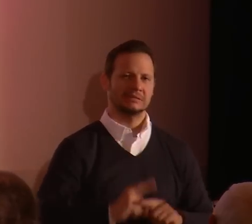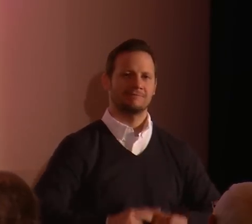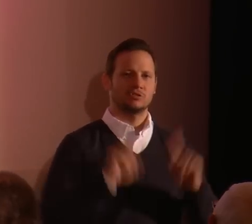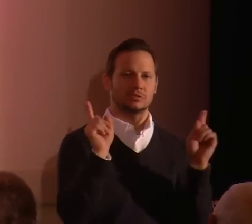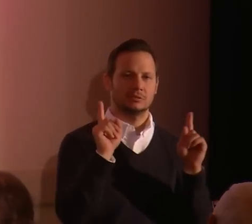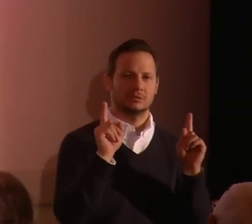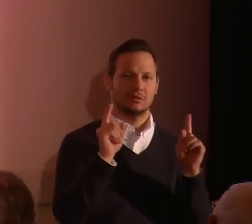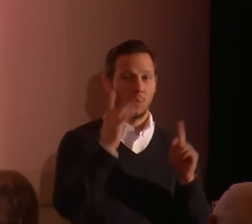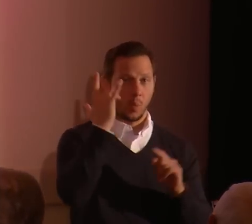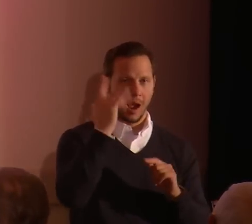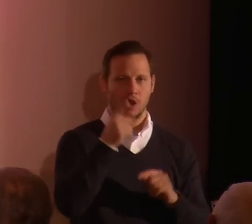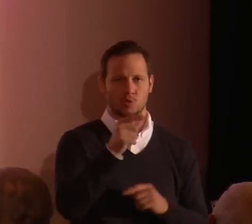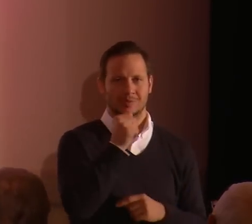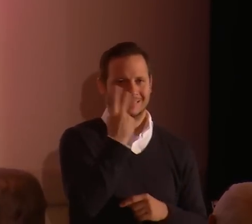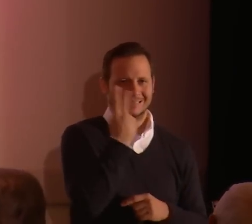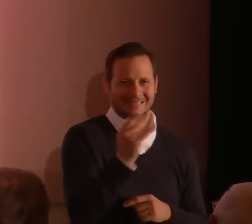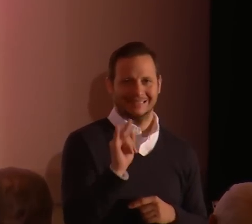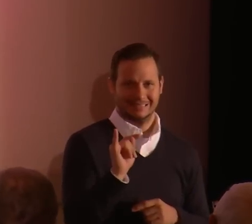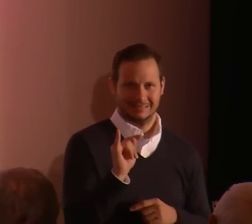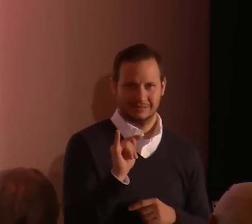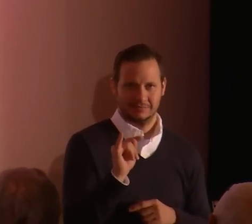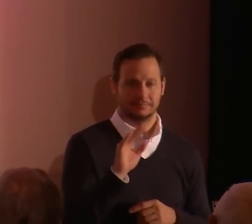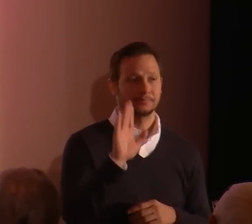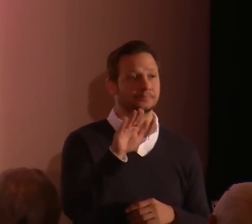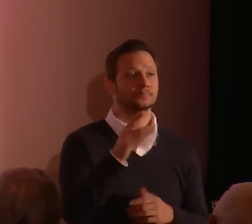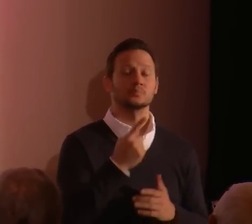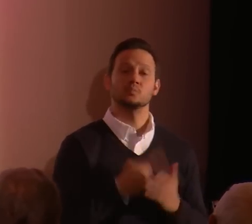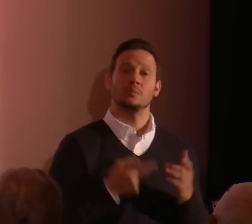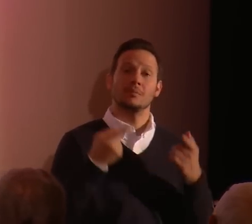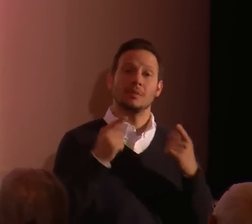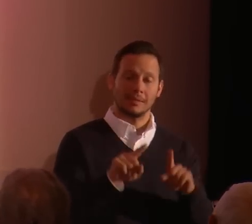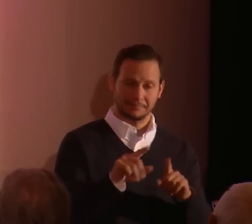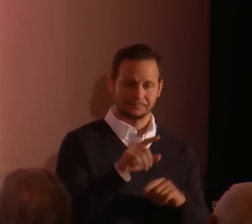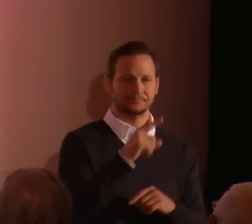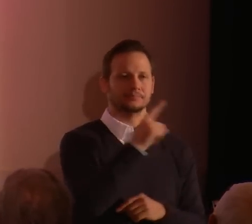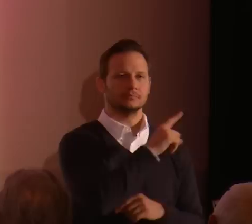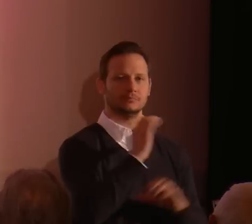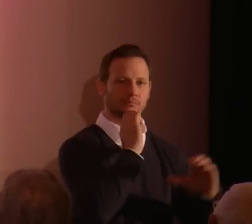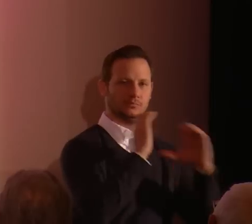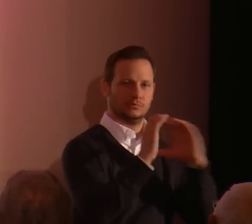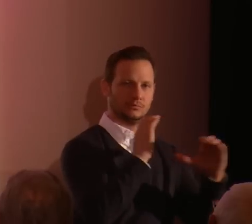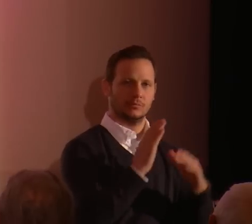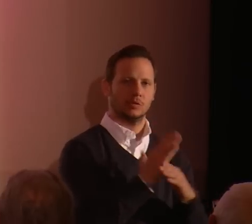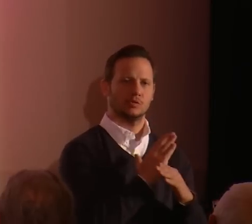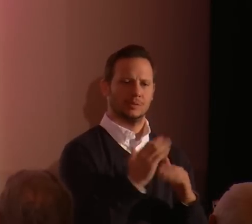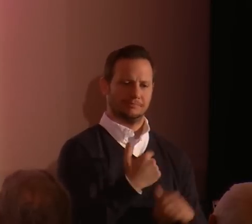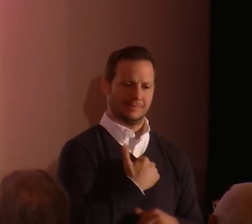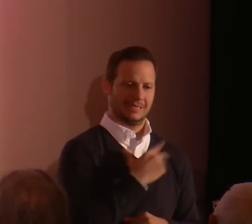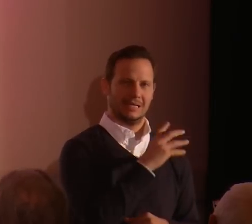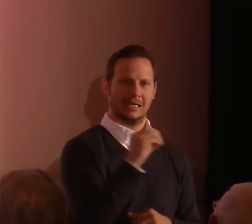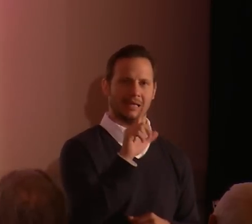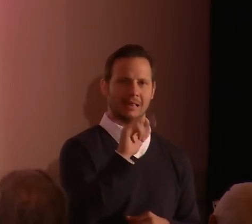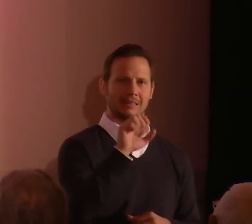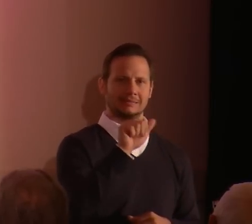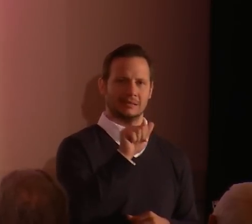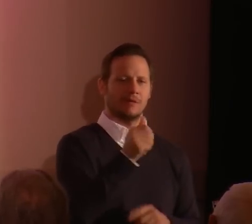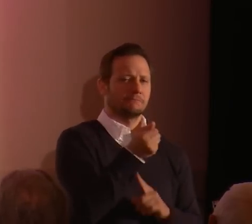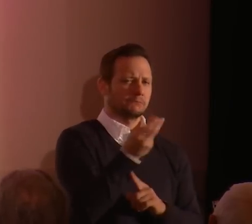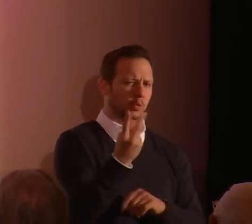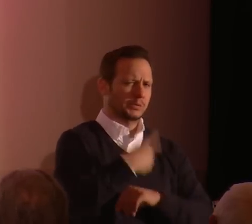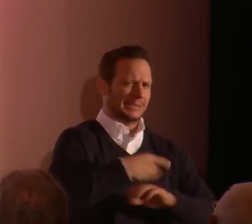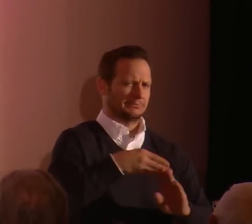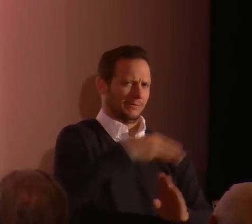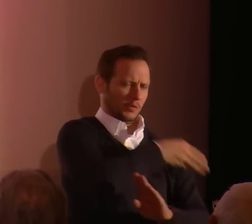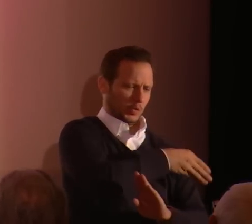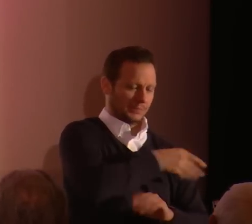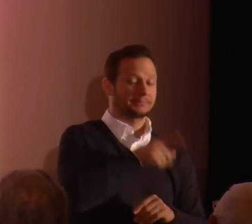see. What you didn't see was a conversation that took place between Lisa Welchel and I days before.